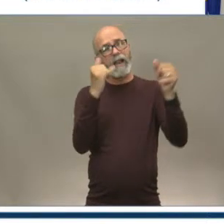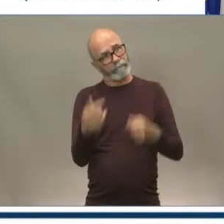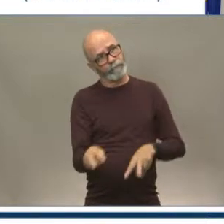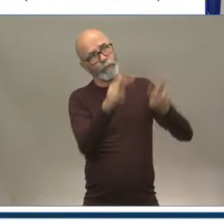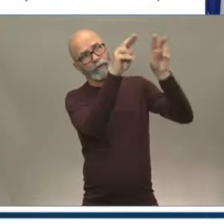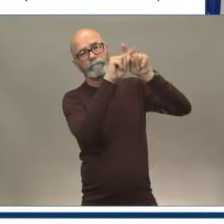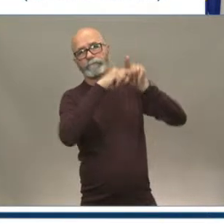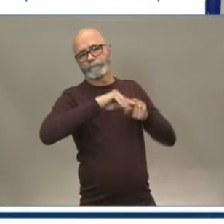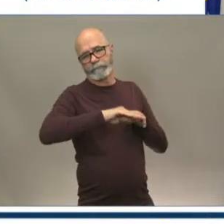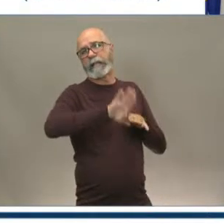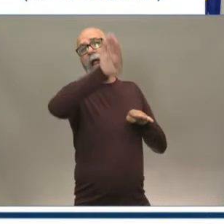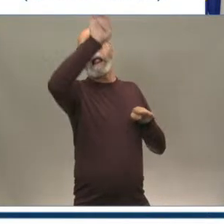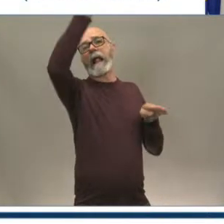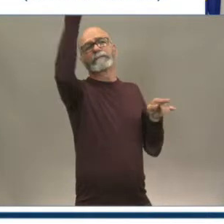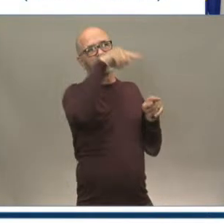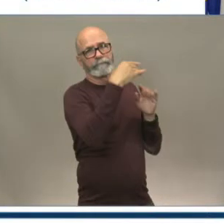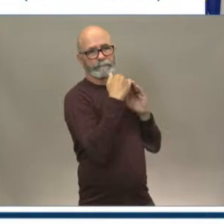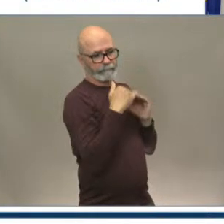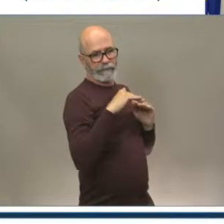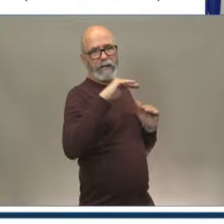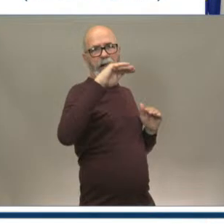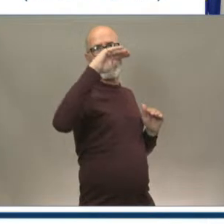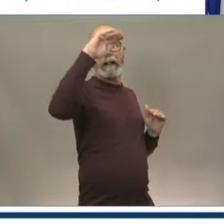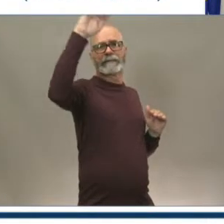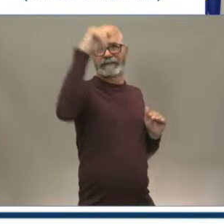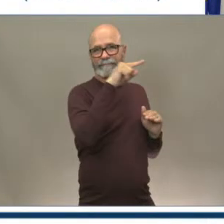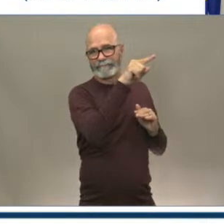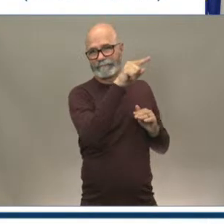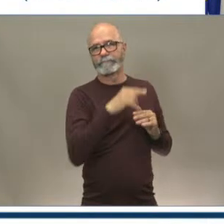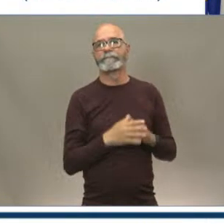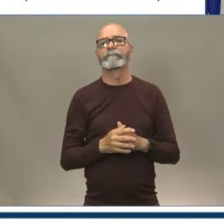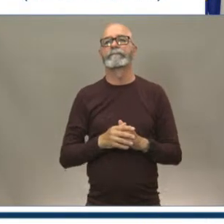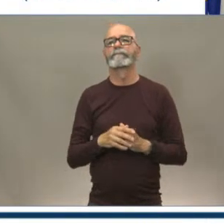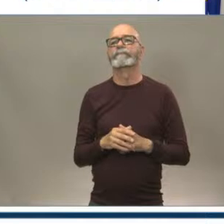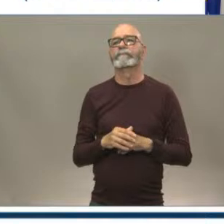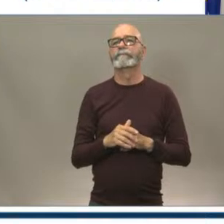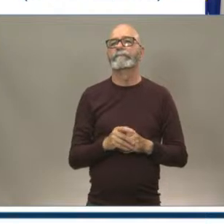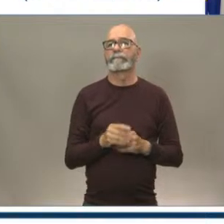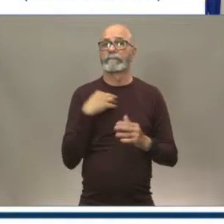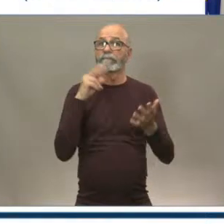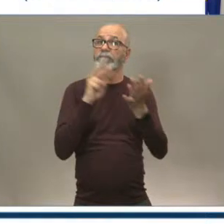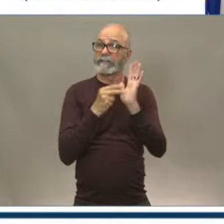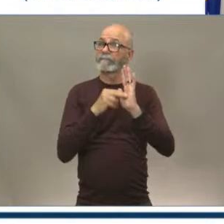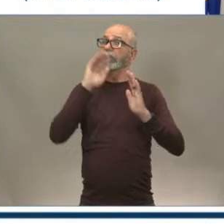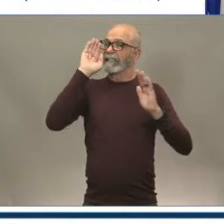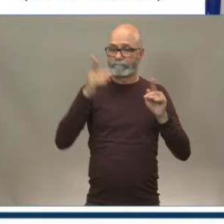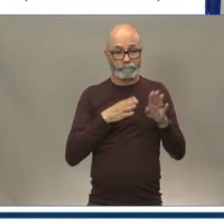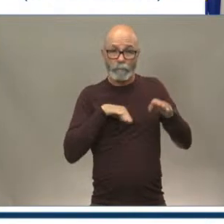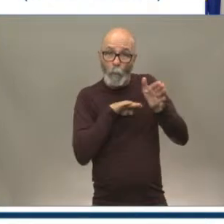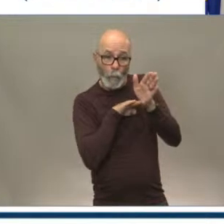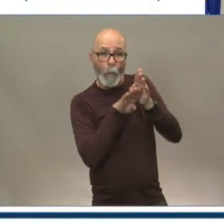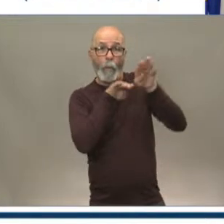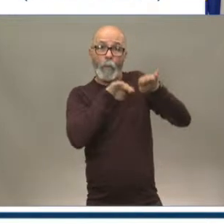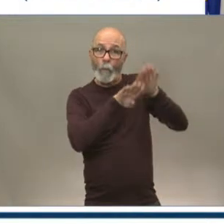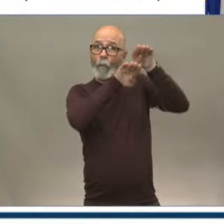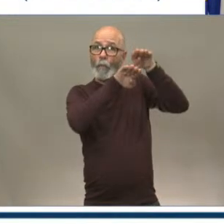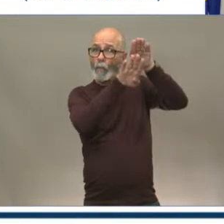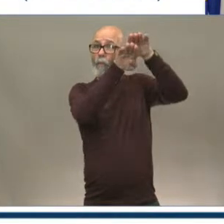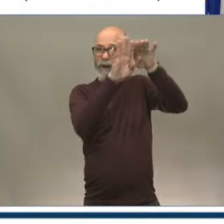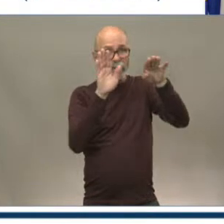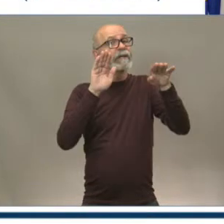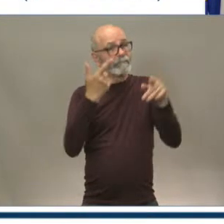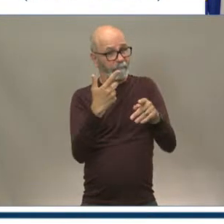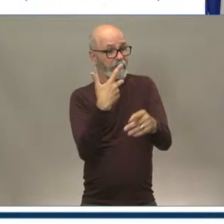So this last slide shows that we are on track for all Nova Scotians who are eligible for vaccine to be able to start to